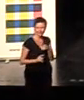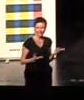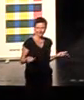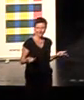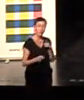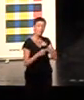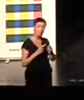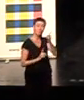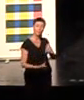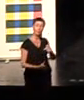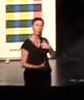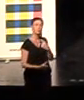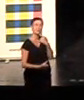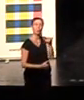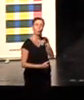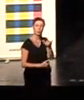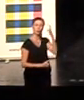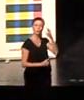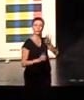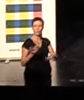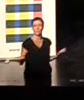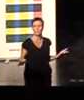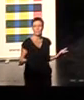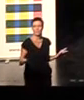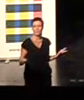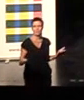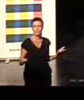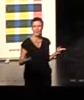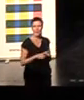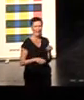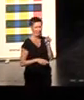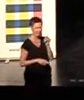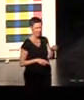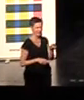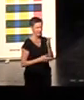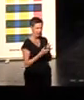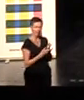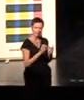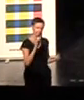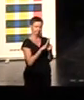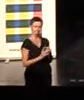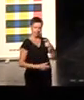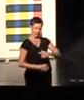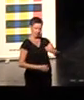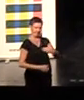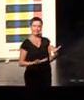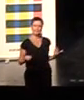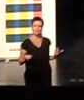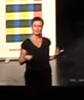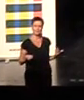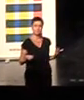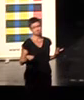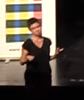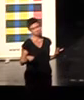most people we in de keten country ss dat is de primal identification and even